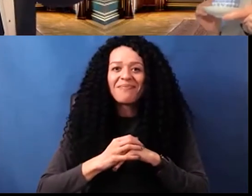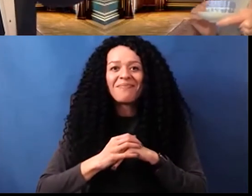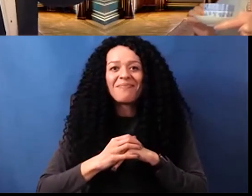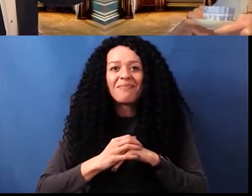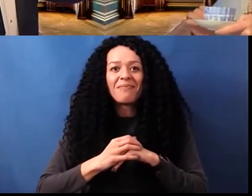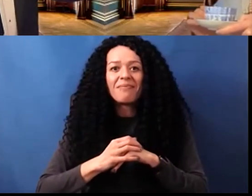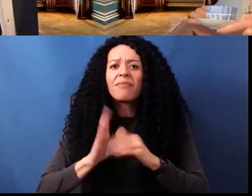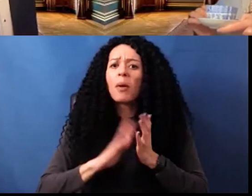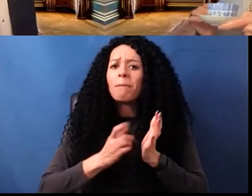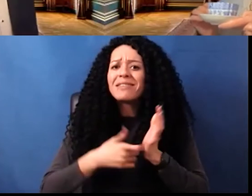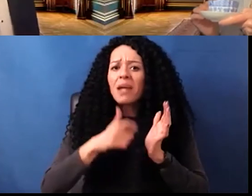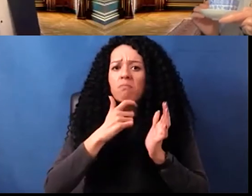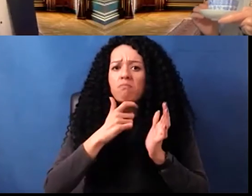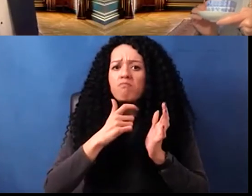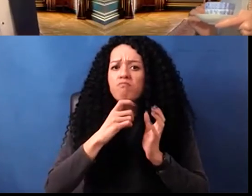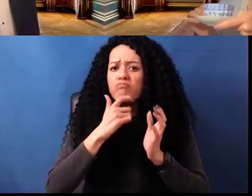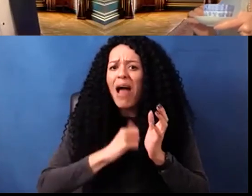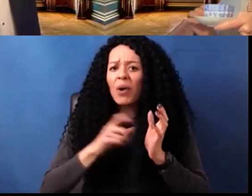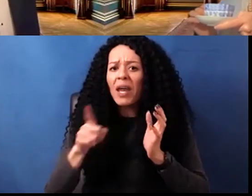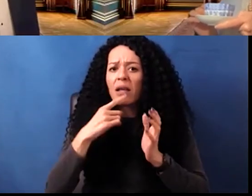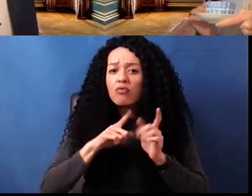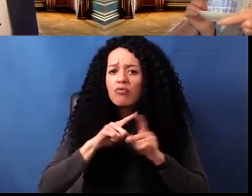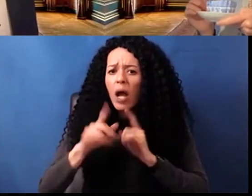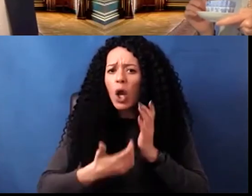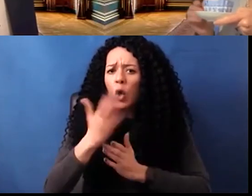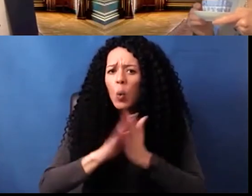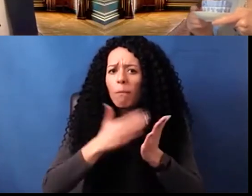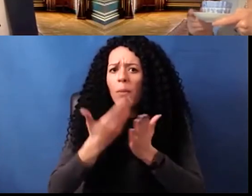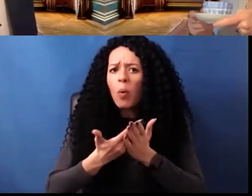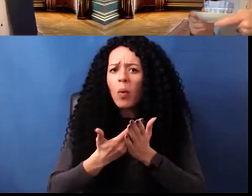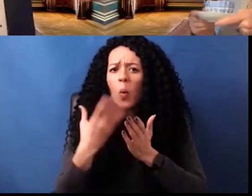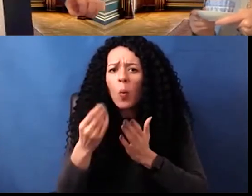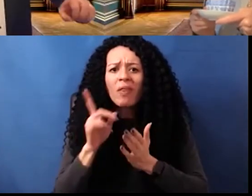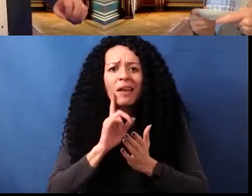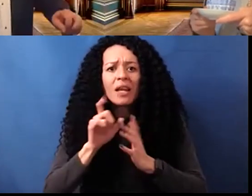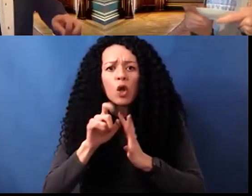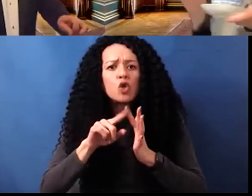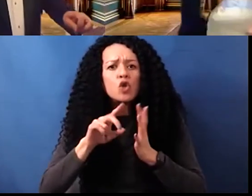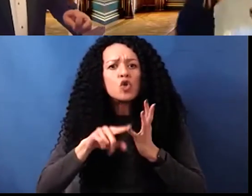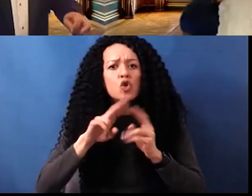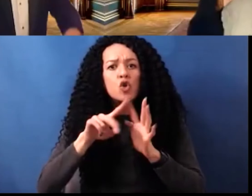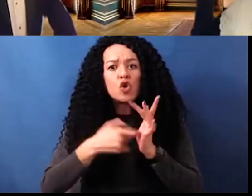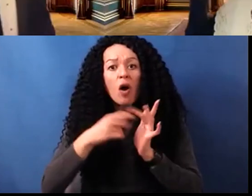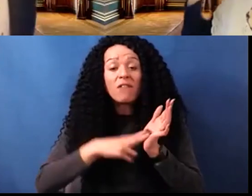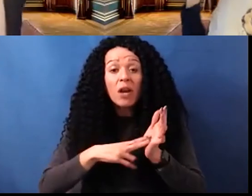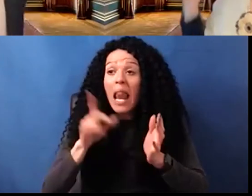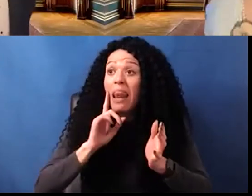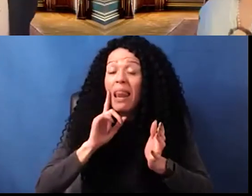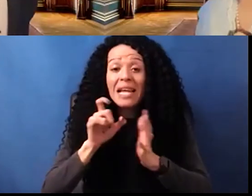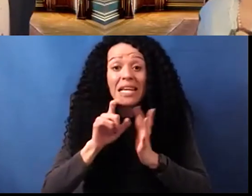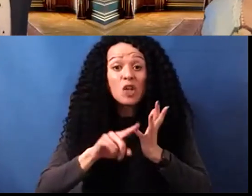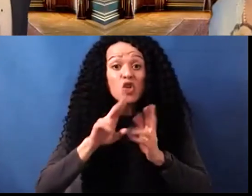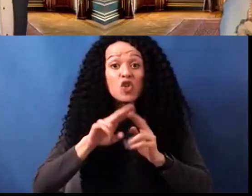Mr. Browning is trying out a new poem, look, with Lady Dufferin, I see. Lady Dufferin, I